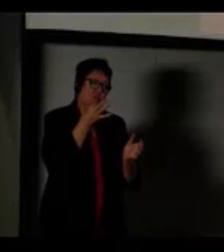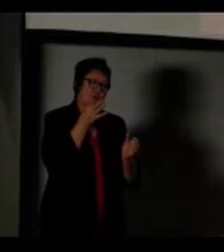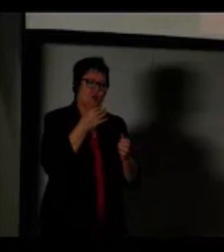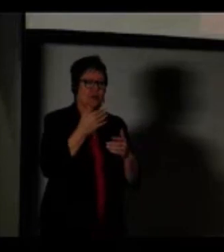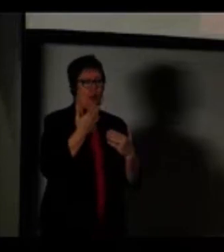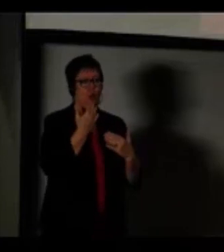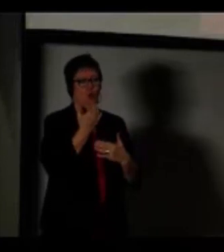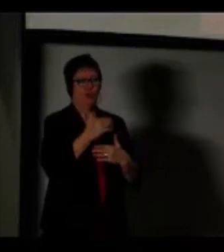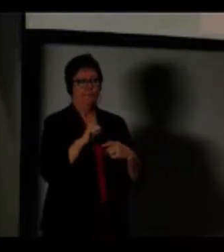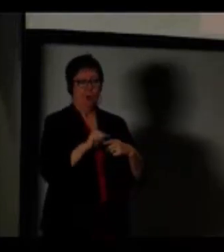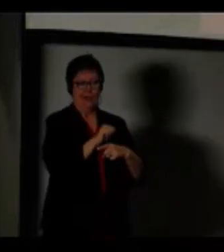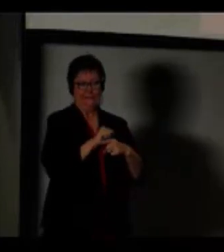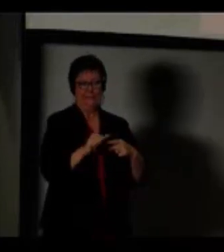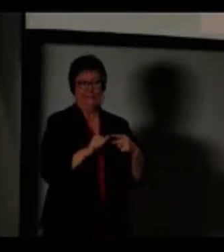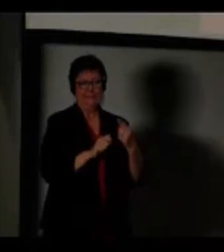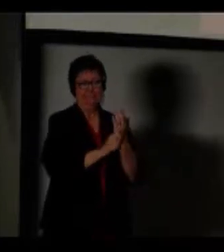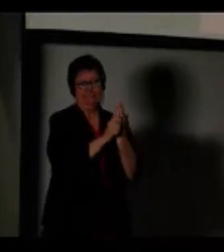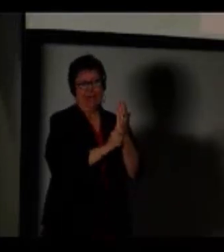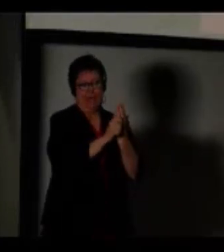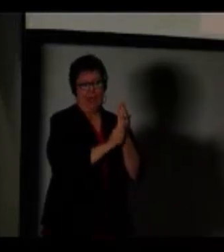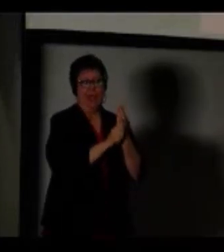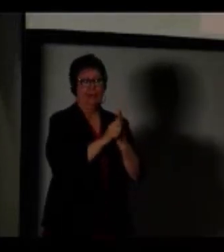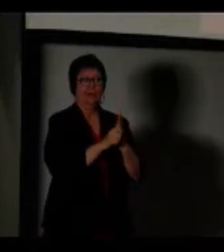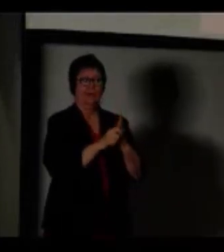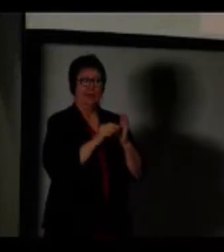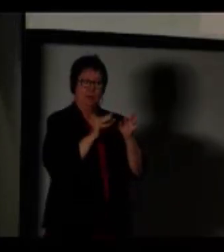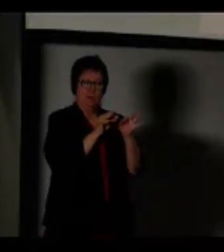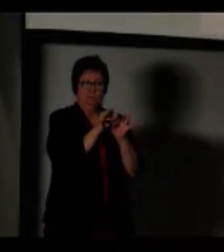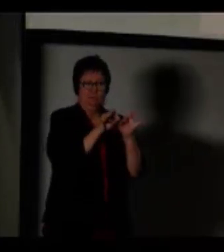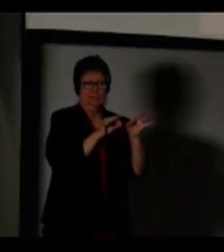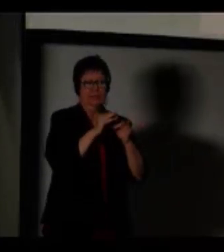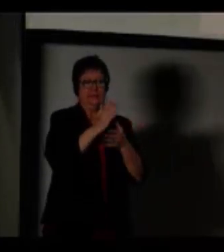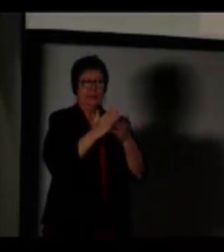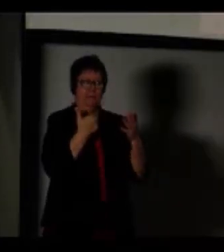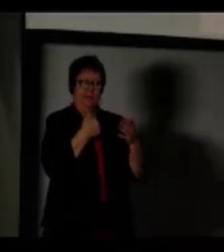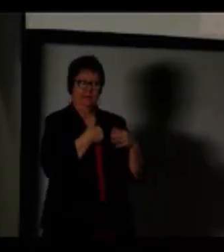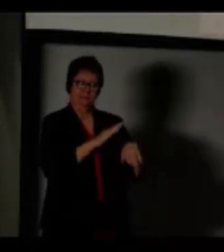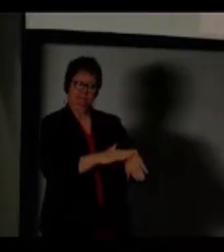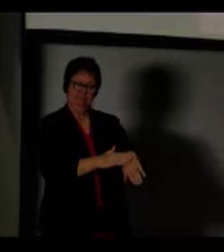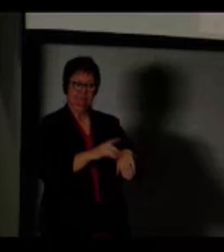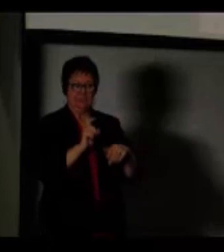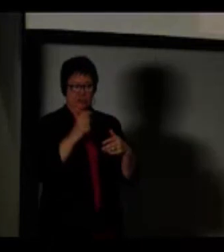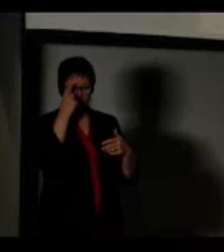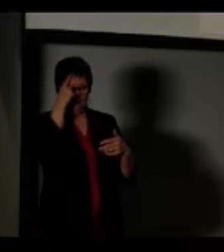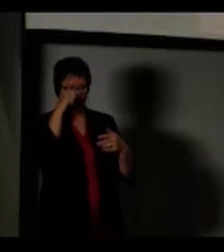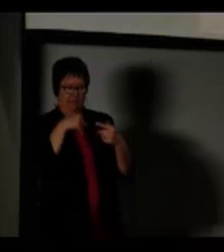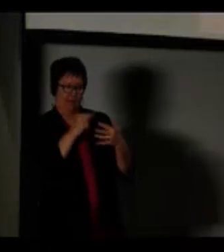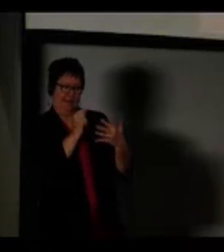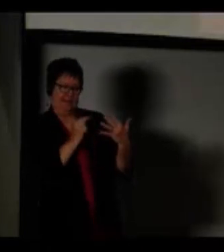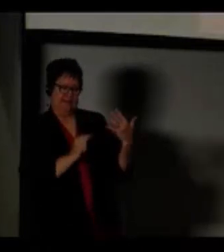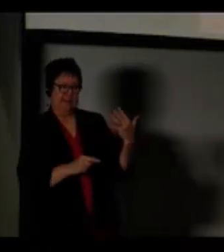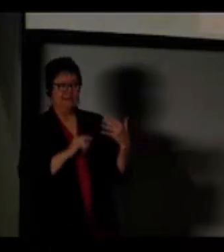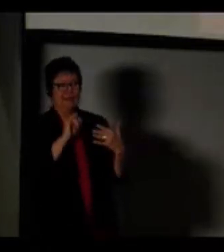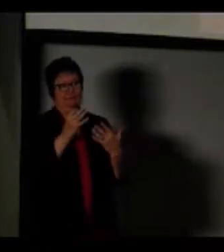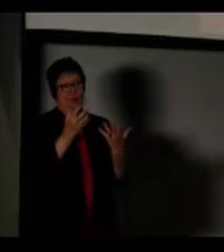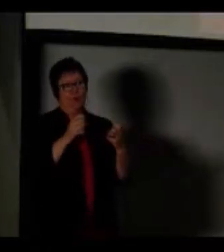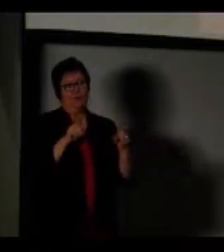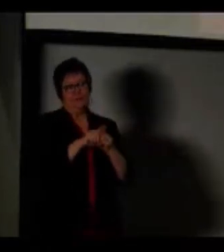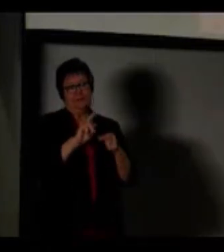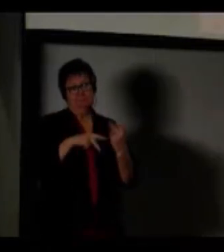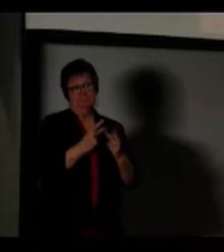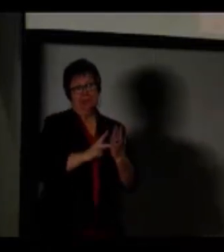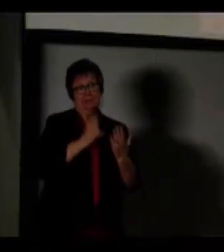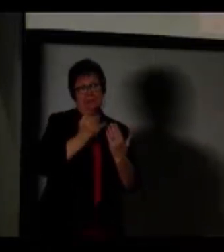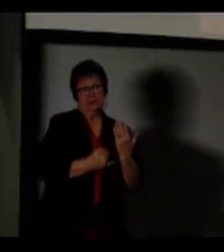be highlighting some of the things we think you should think about if you wish to start a linked open data